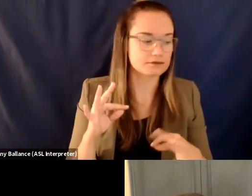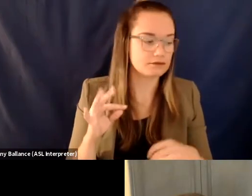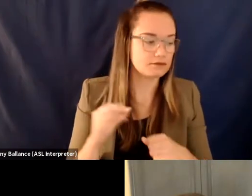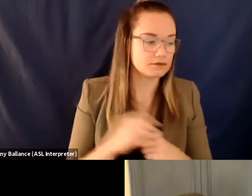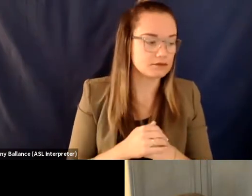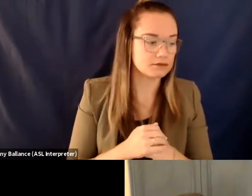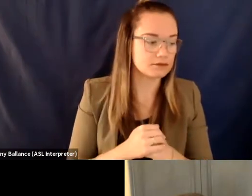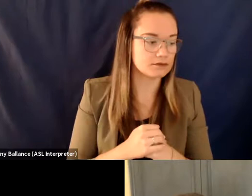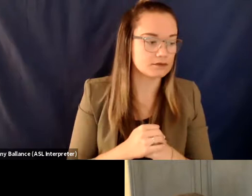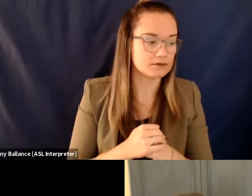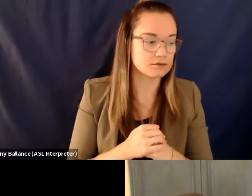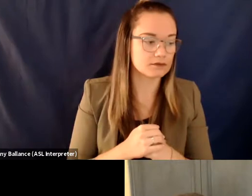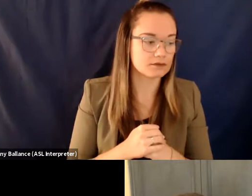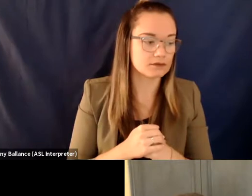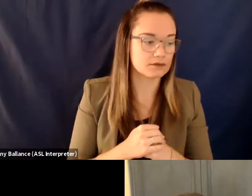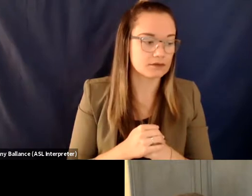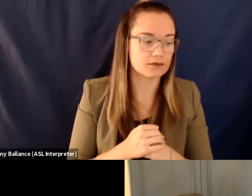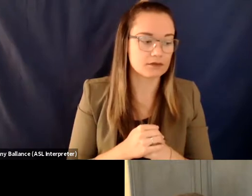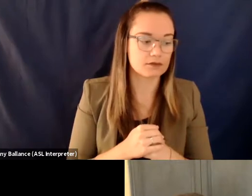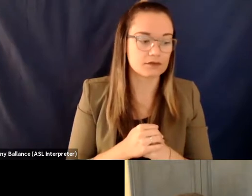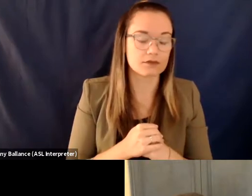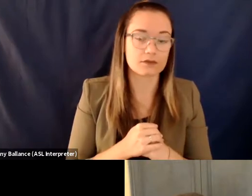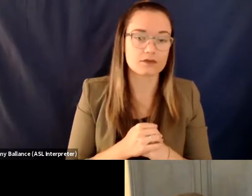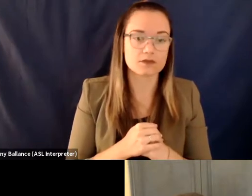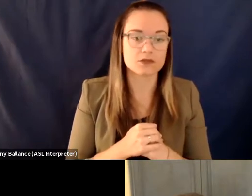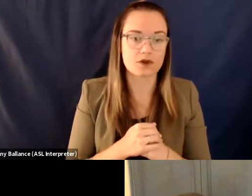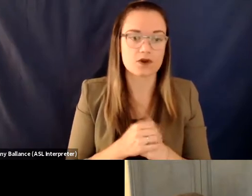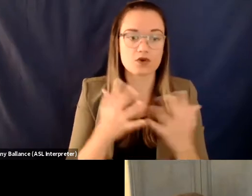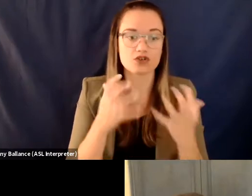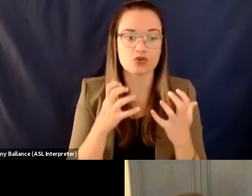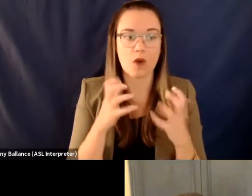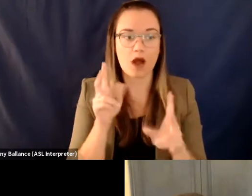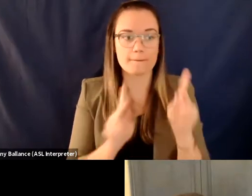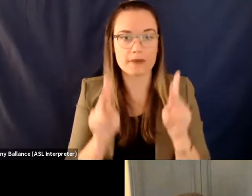I think having trust in other people around us, you know, you want stakeholders